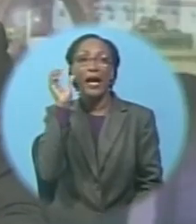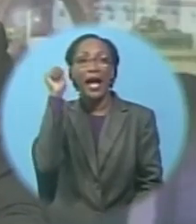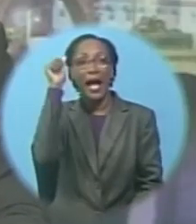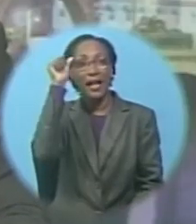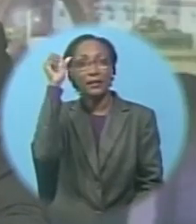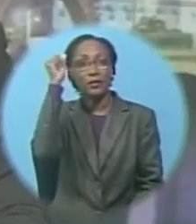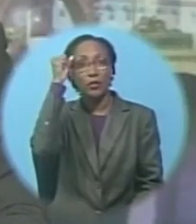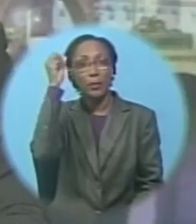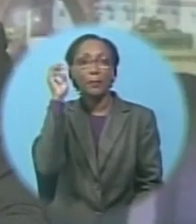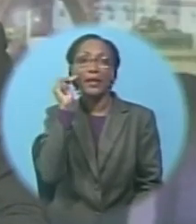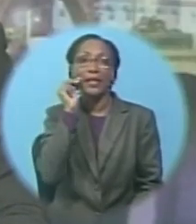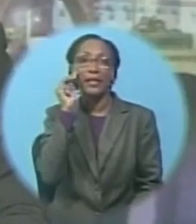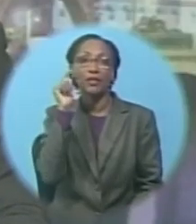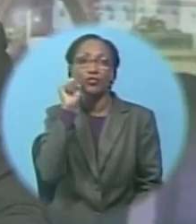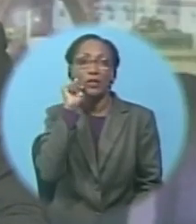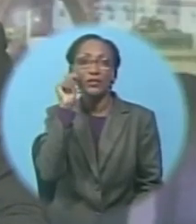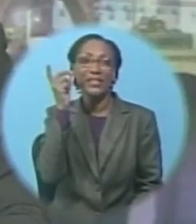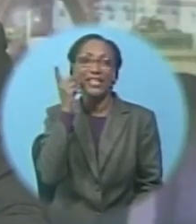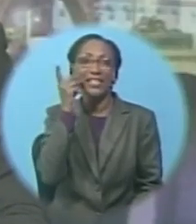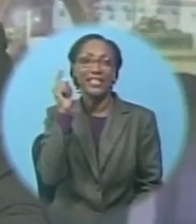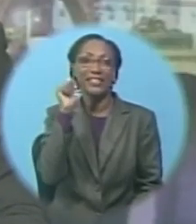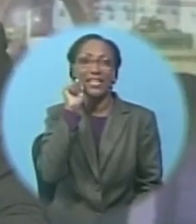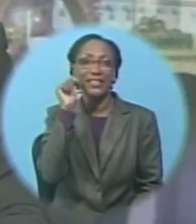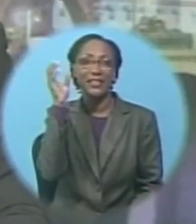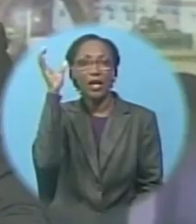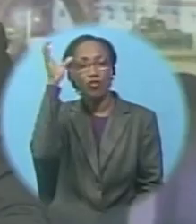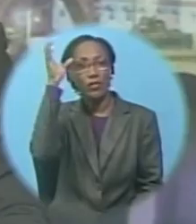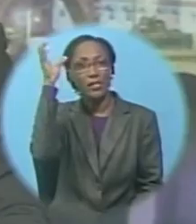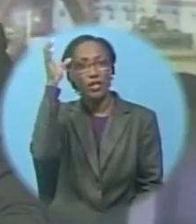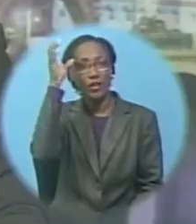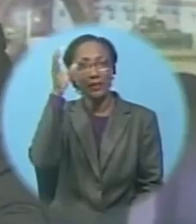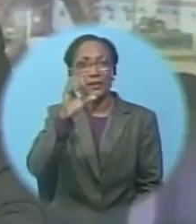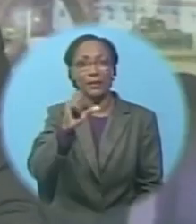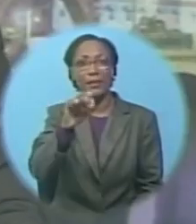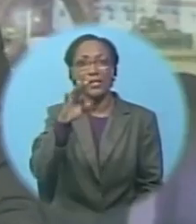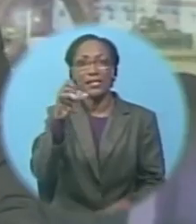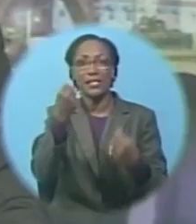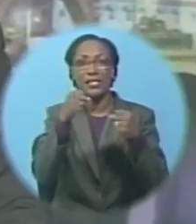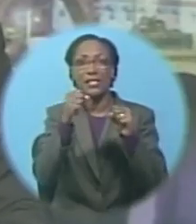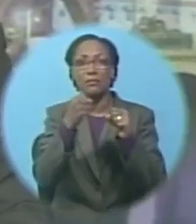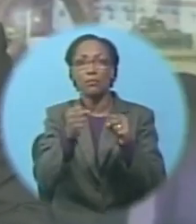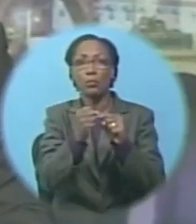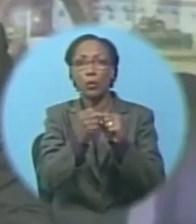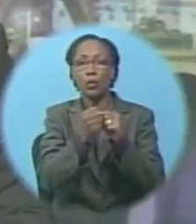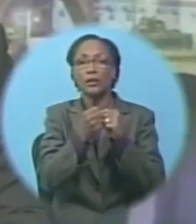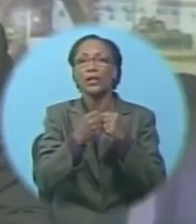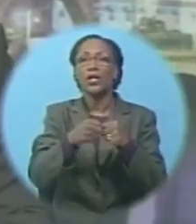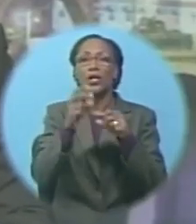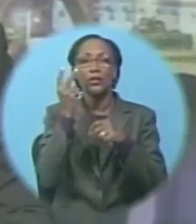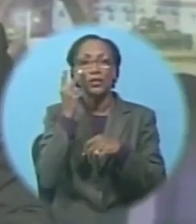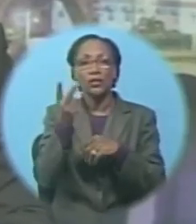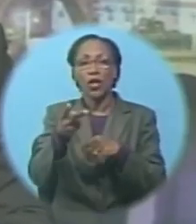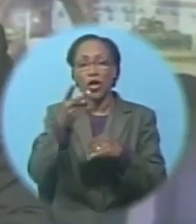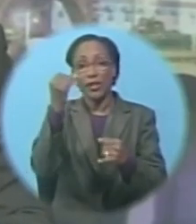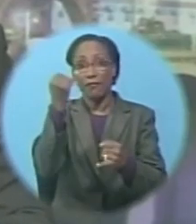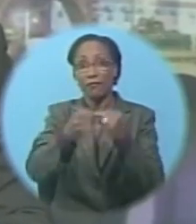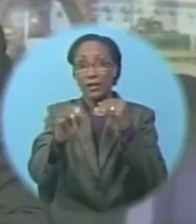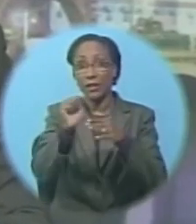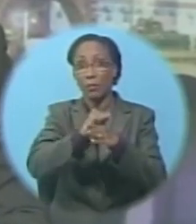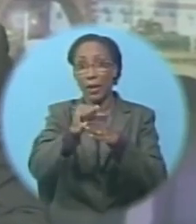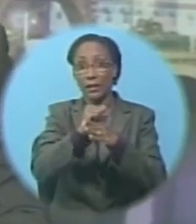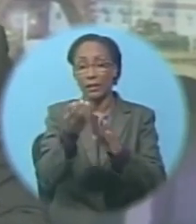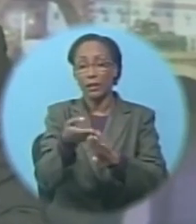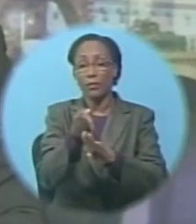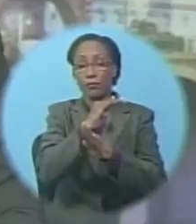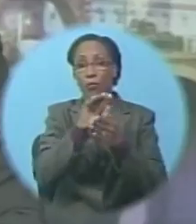Michaela Treasure, Daniel Titus and Chris Curtis and CBC Sports caught up with them during their final practice session just prior to their